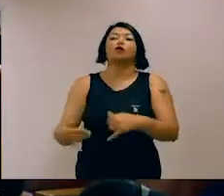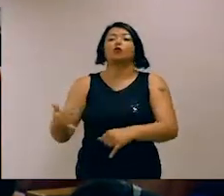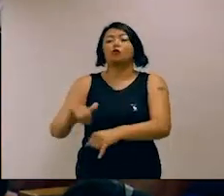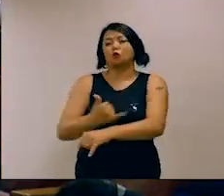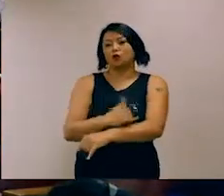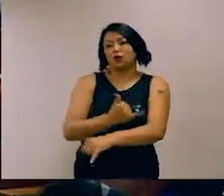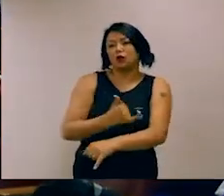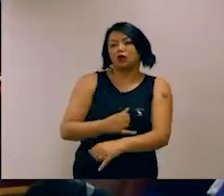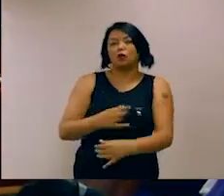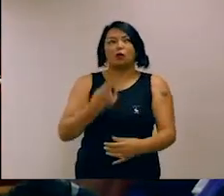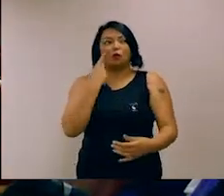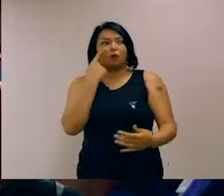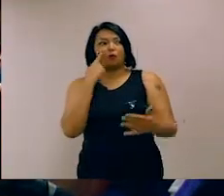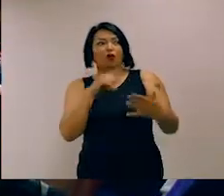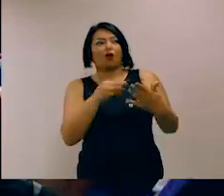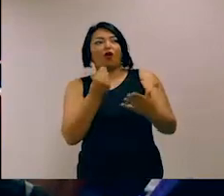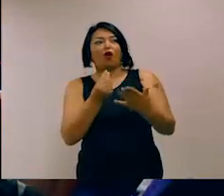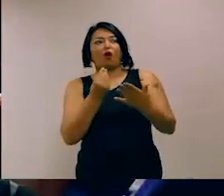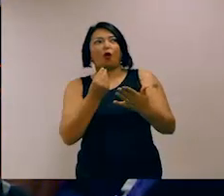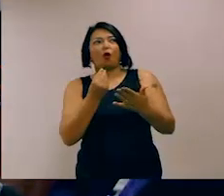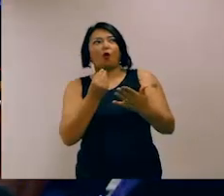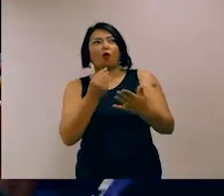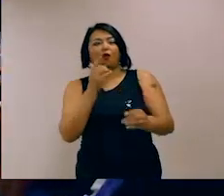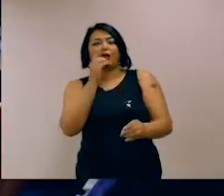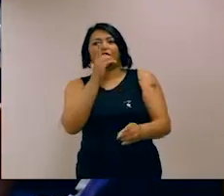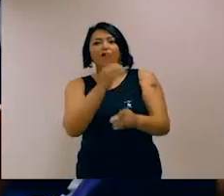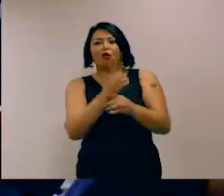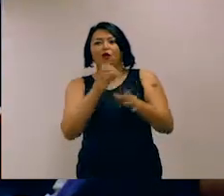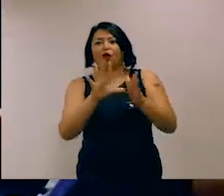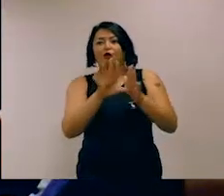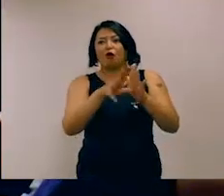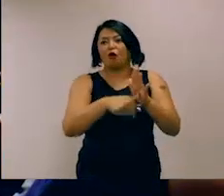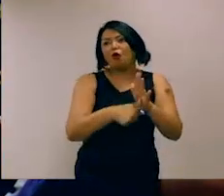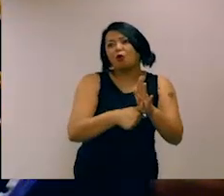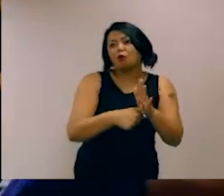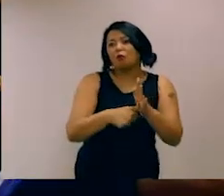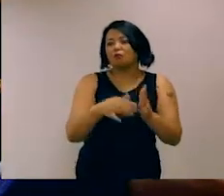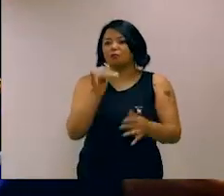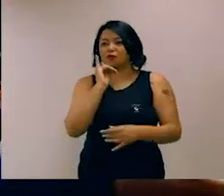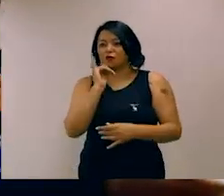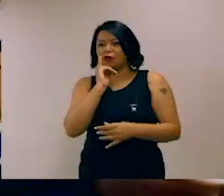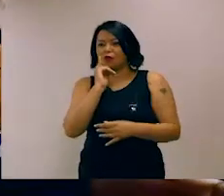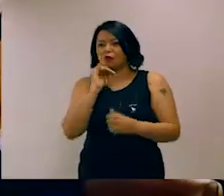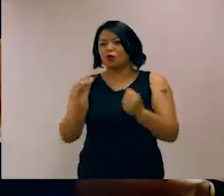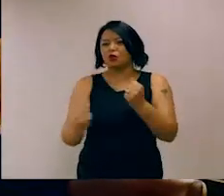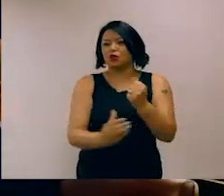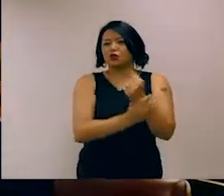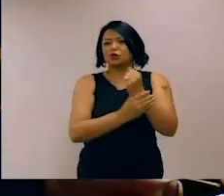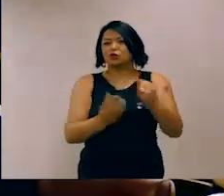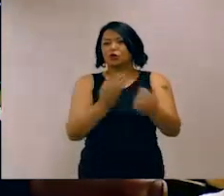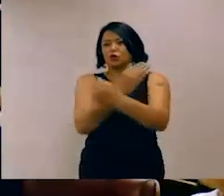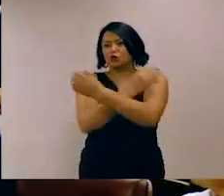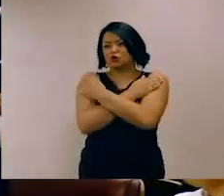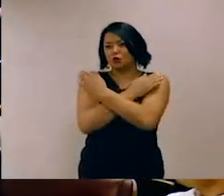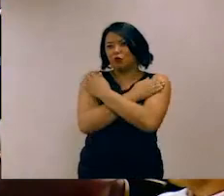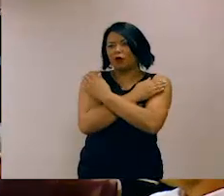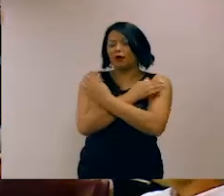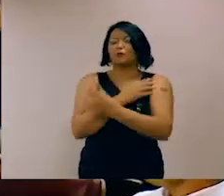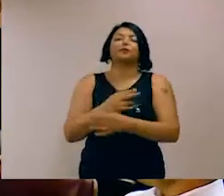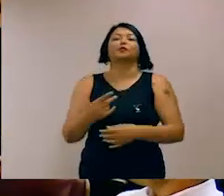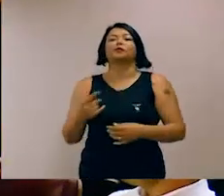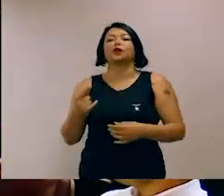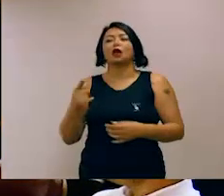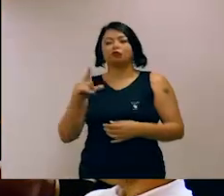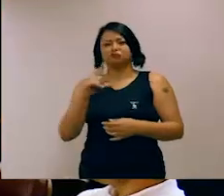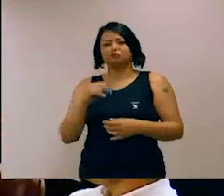a predictive model so that we can classify the risks of fraud when it comes to labor leave